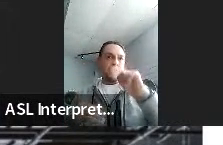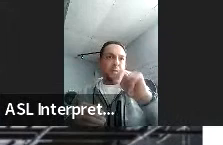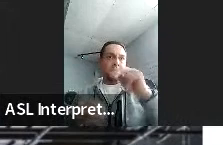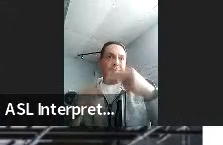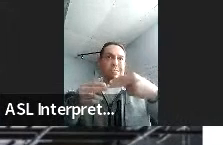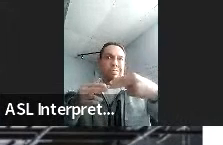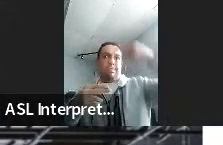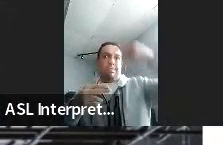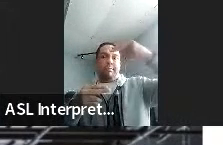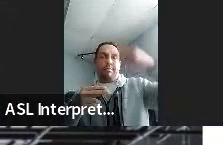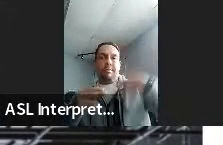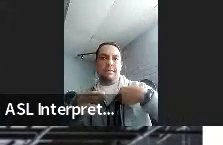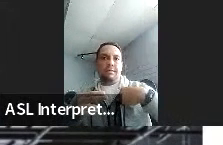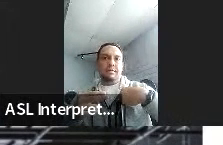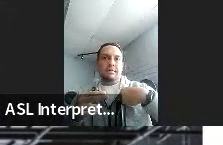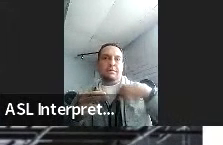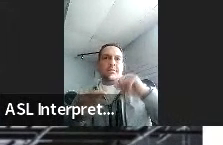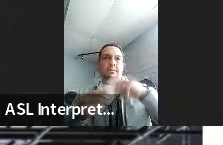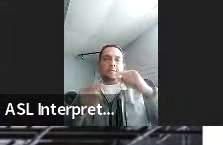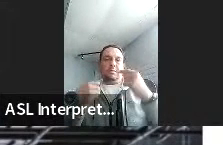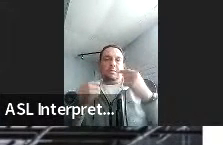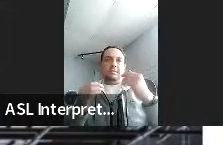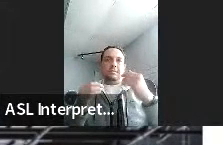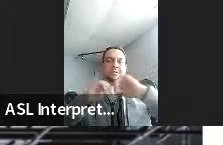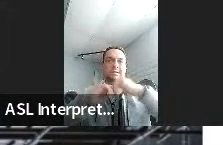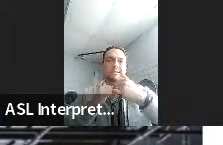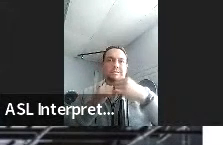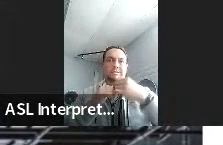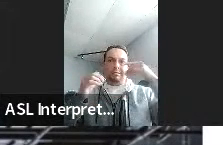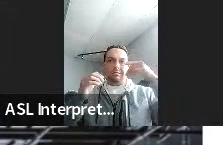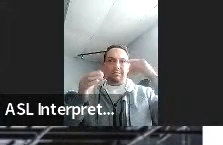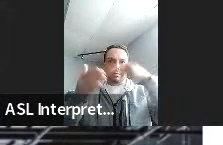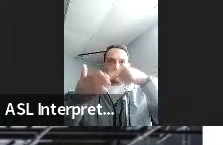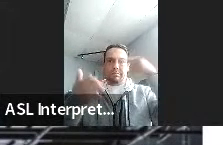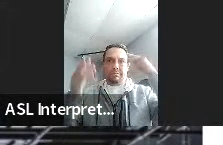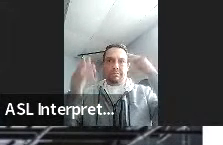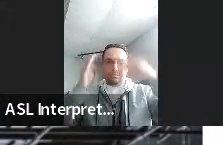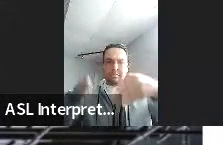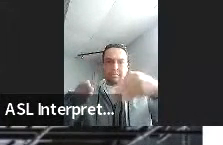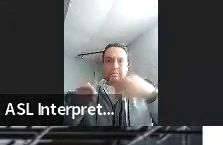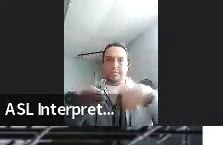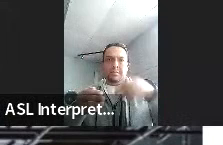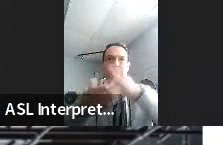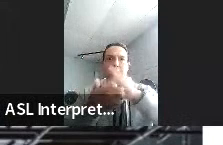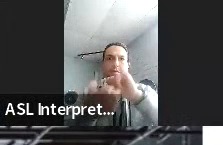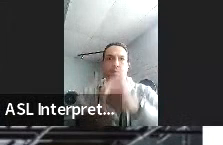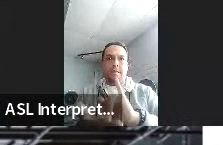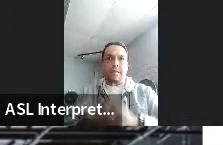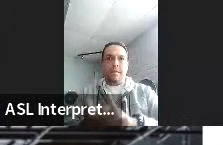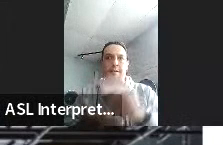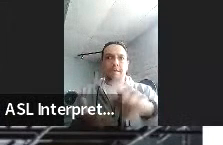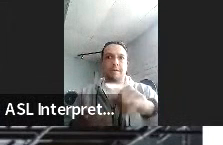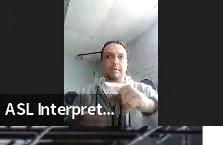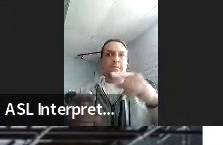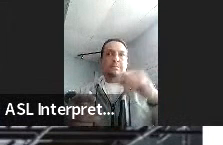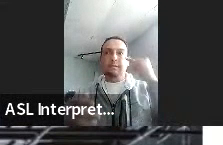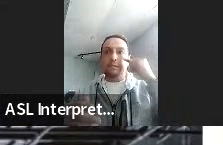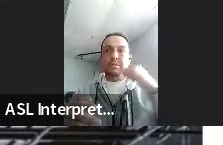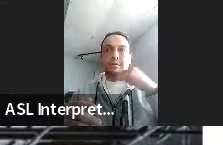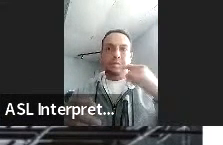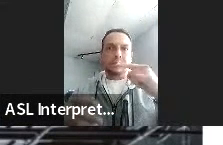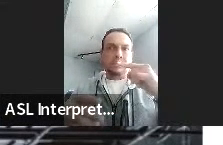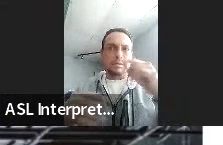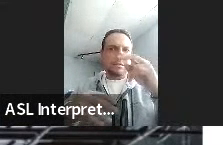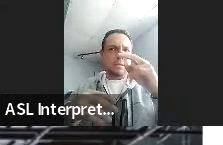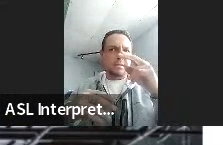we're creating a pathway in zoning where if a business can locate in a district already, but can't build the shape of the building that they want,